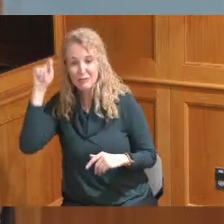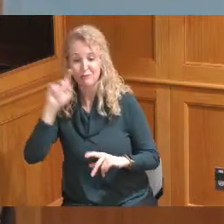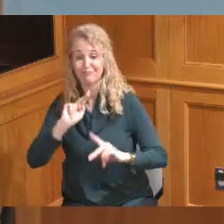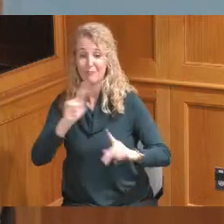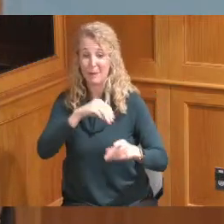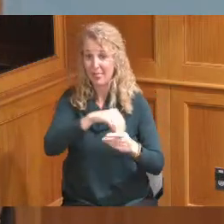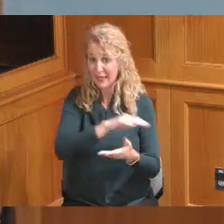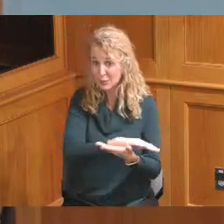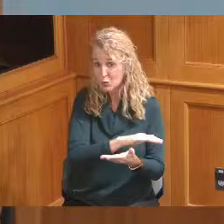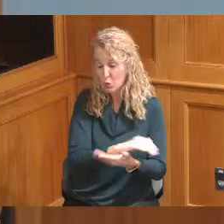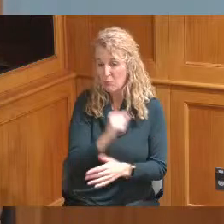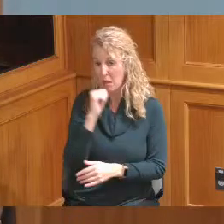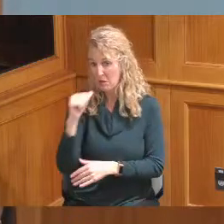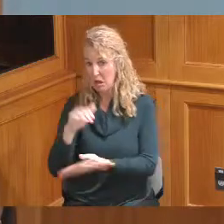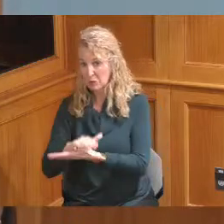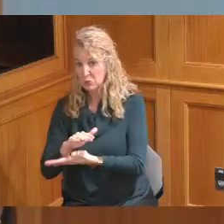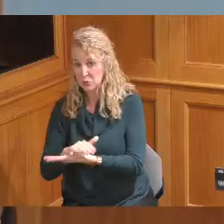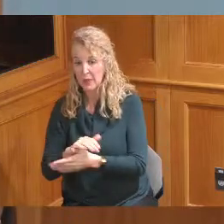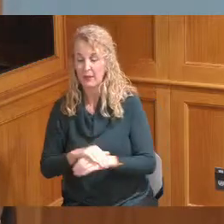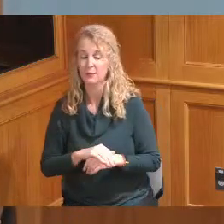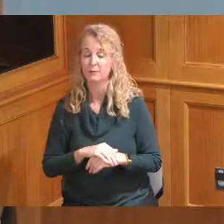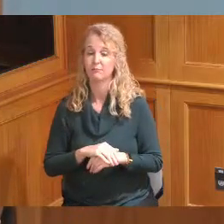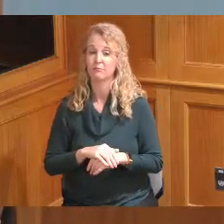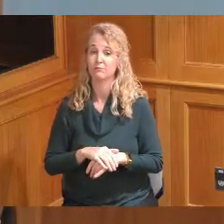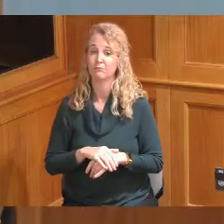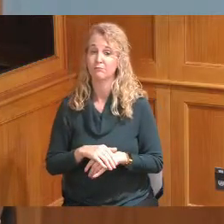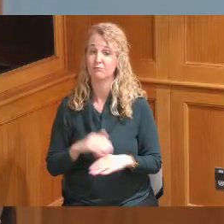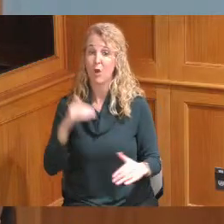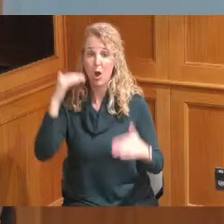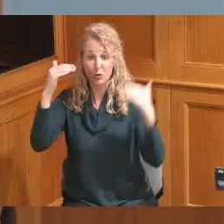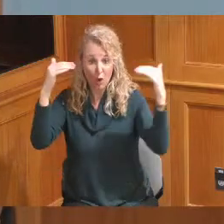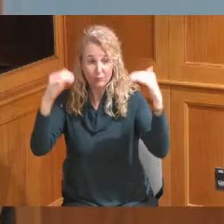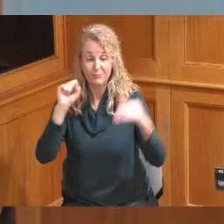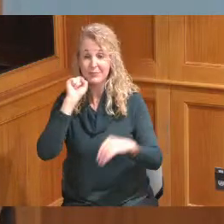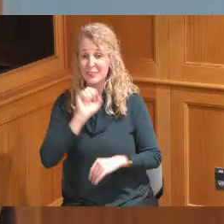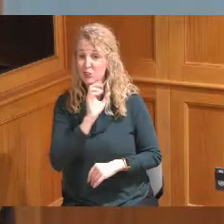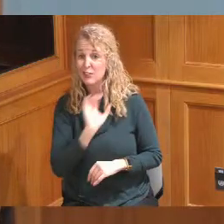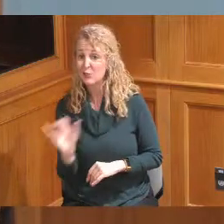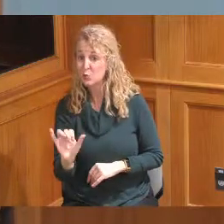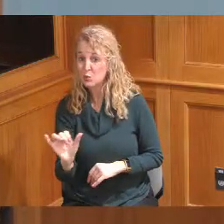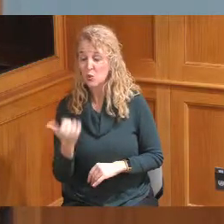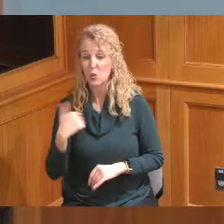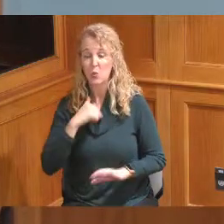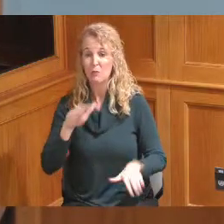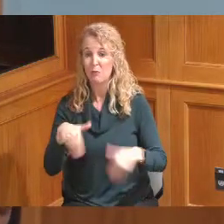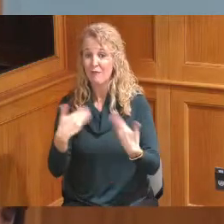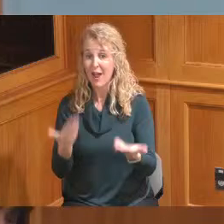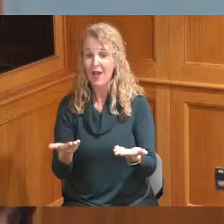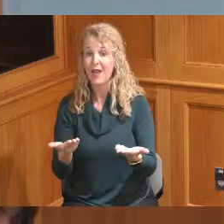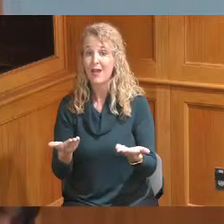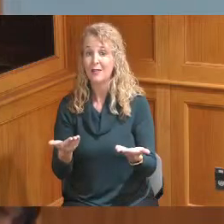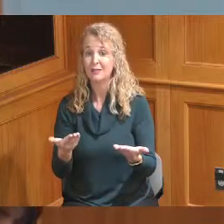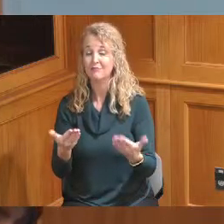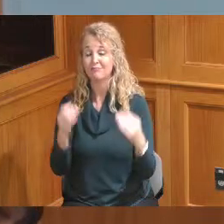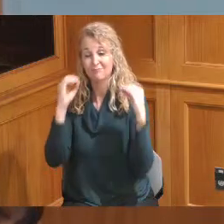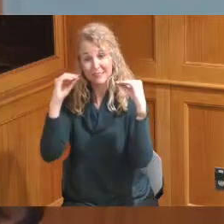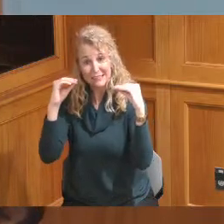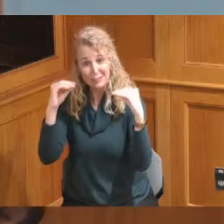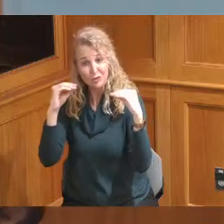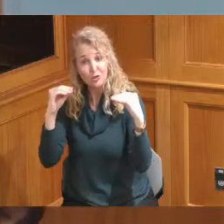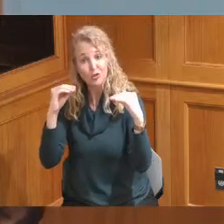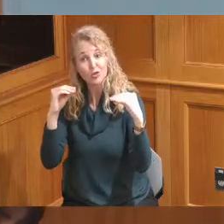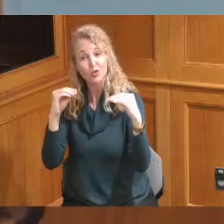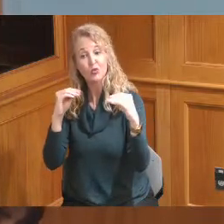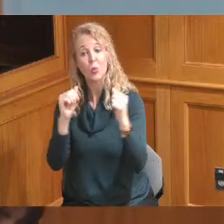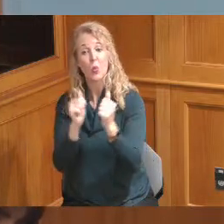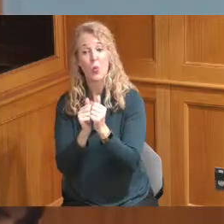a 24-week period. For adults and seniors, we will provide education and awareness on